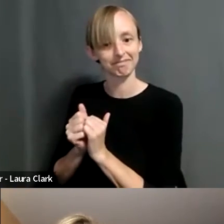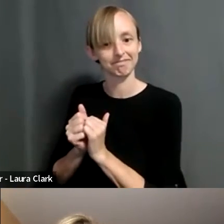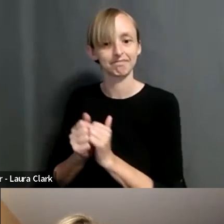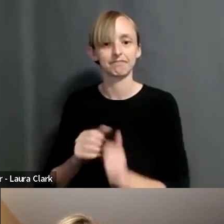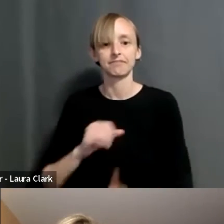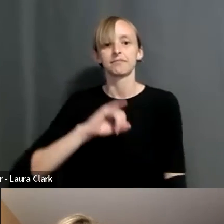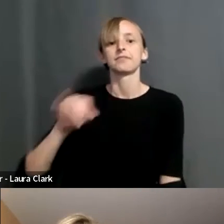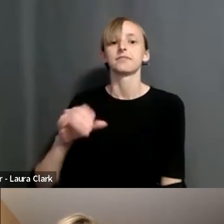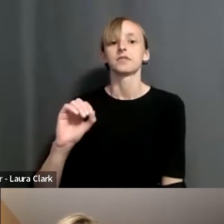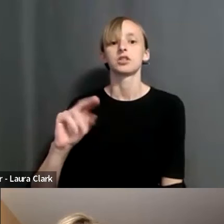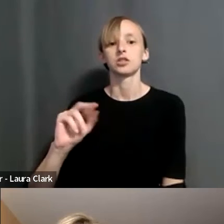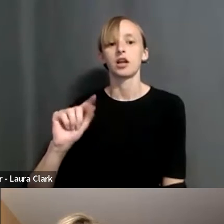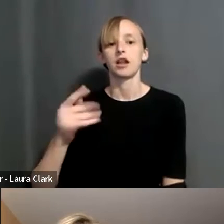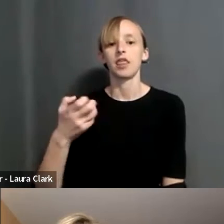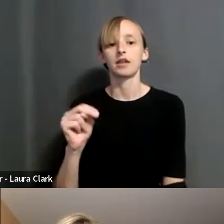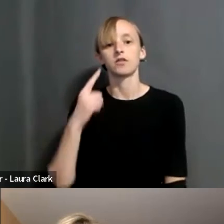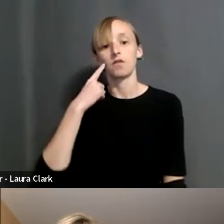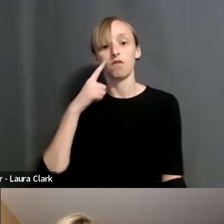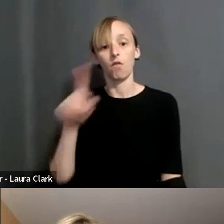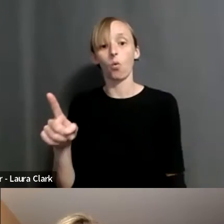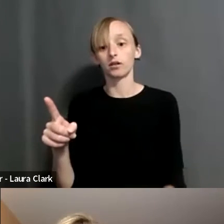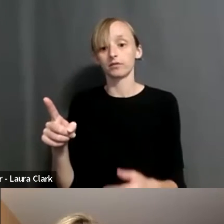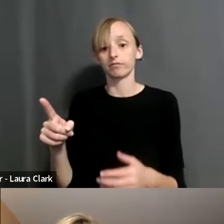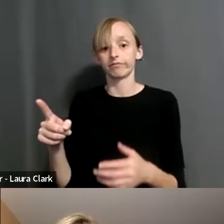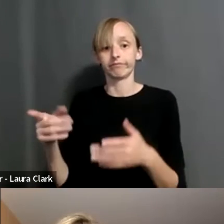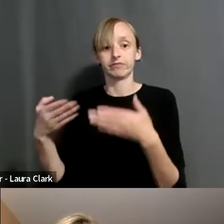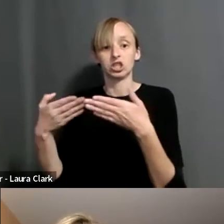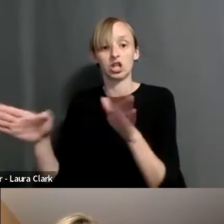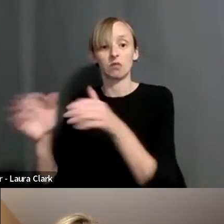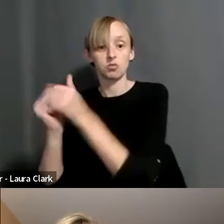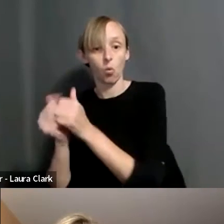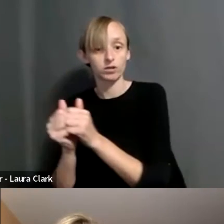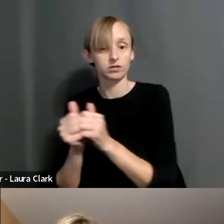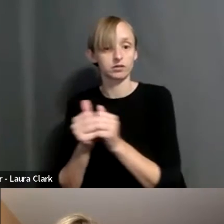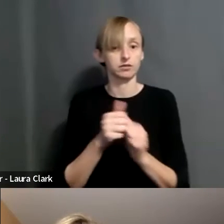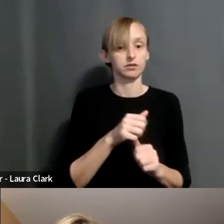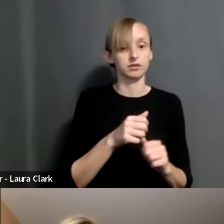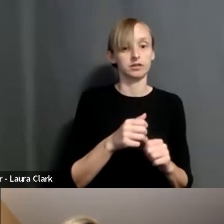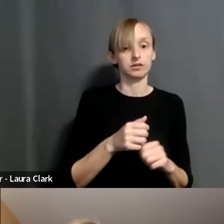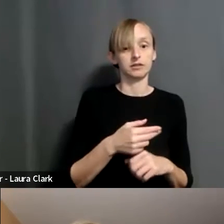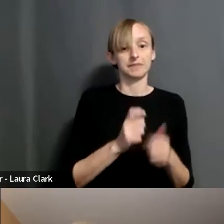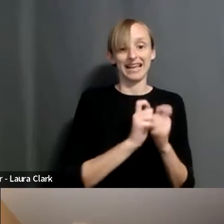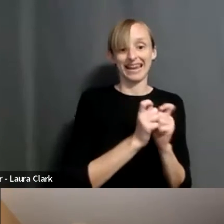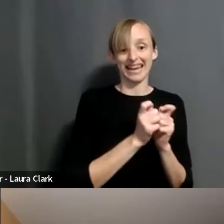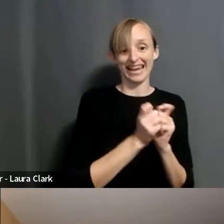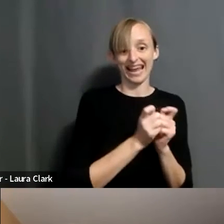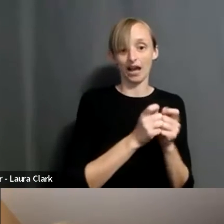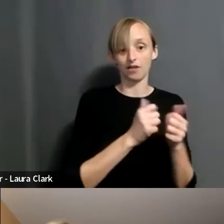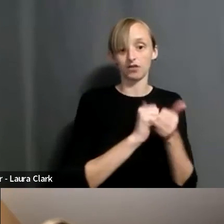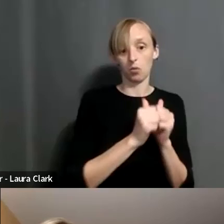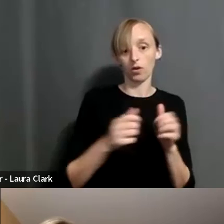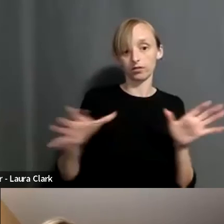So in terms of integration into, at least from a tennis perspective, a USTA